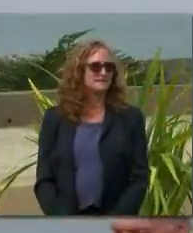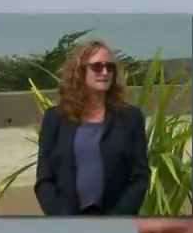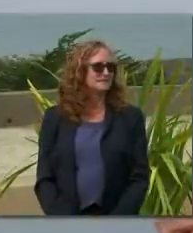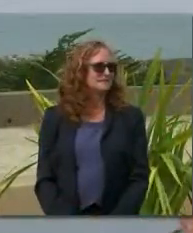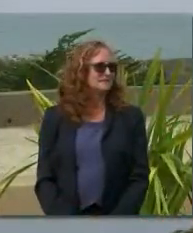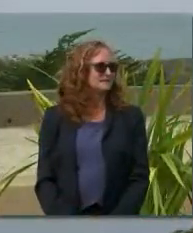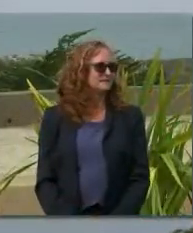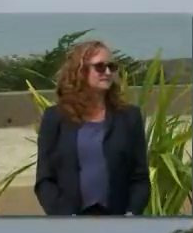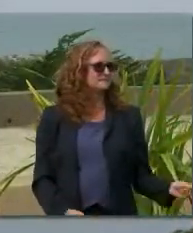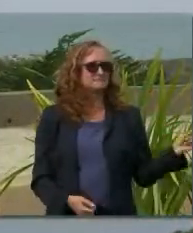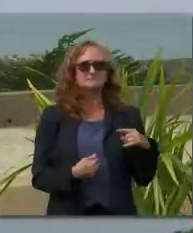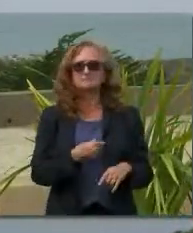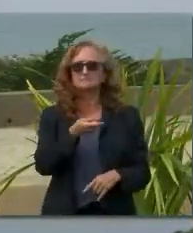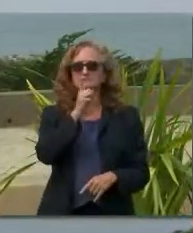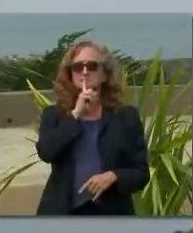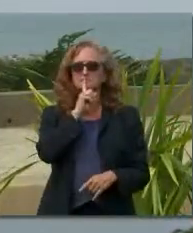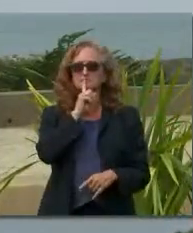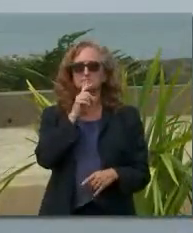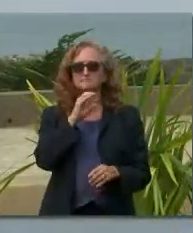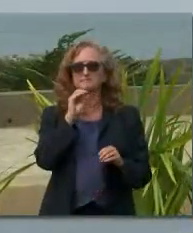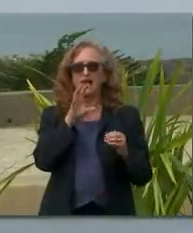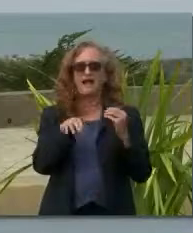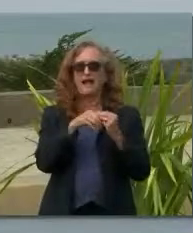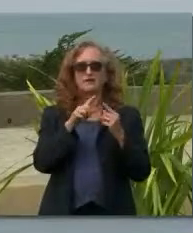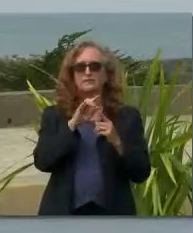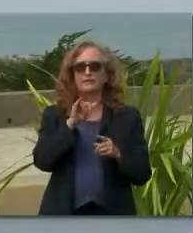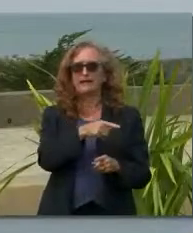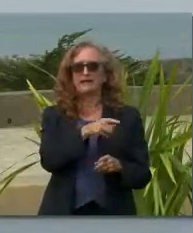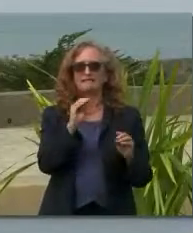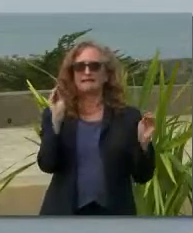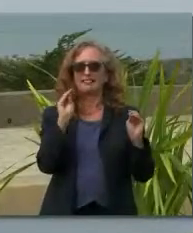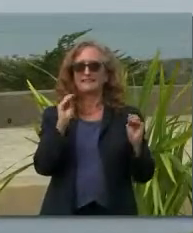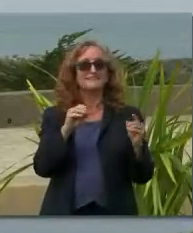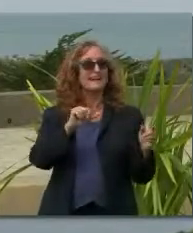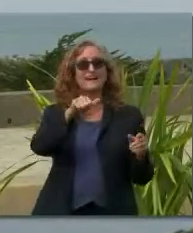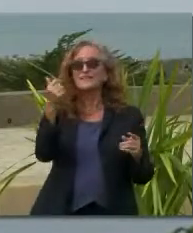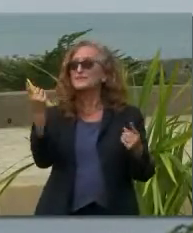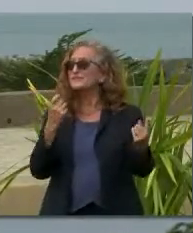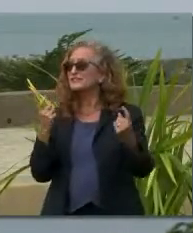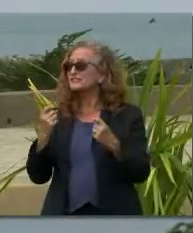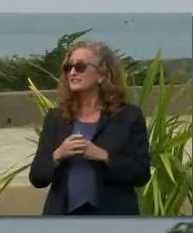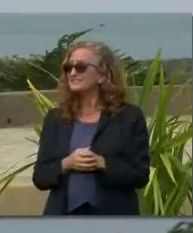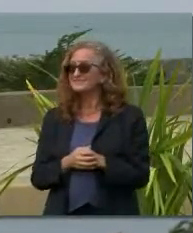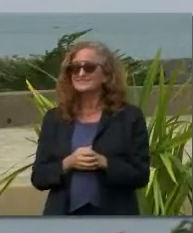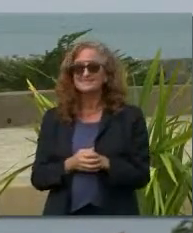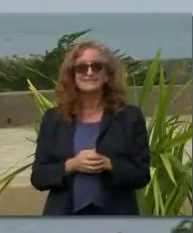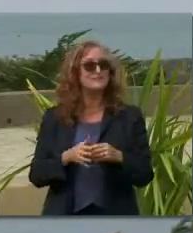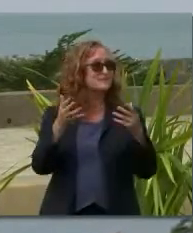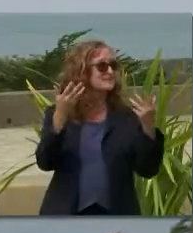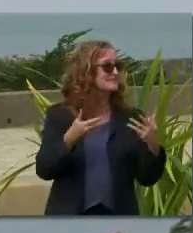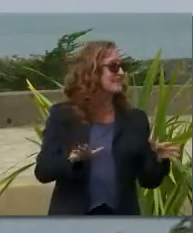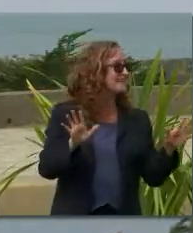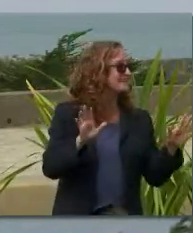I'm not following up after that. Any other questions? We're done. Well, thank you